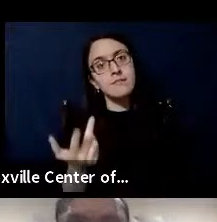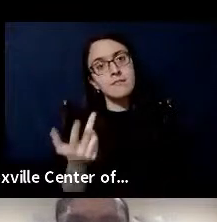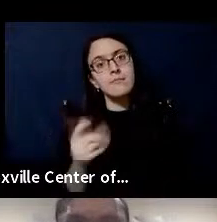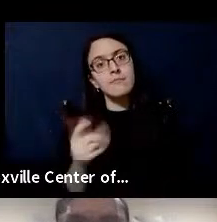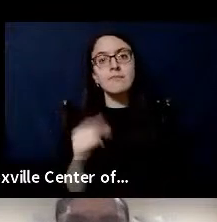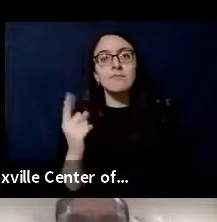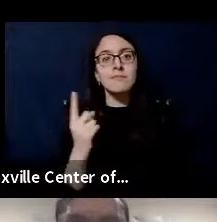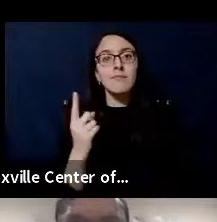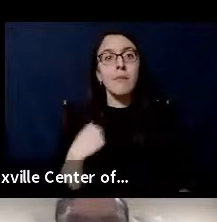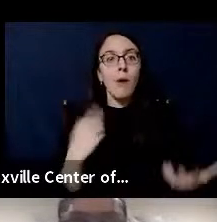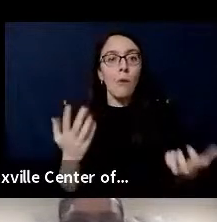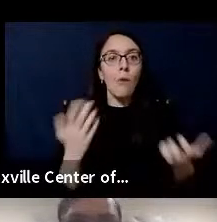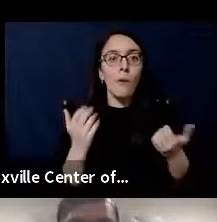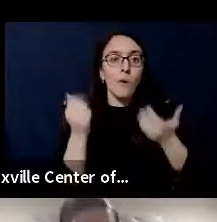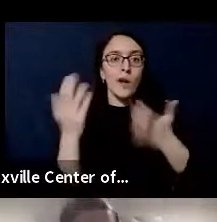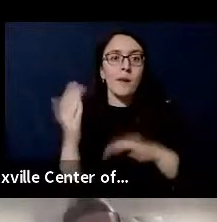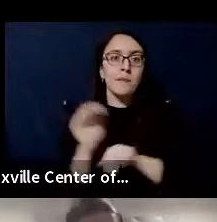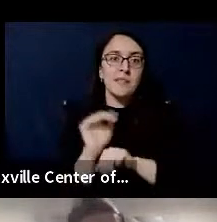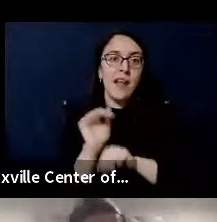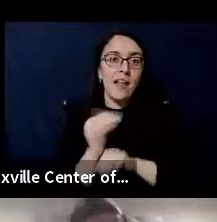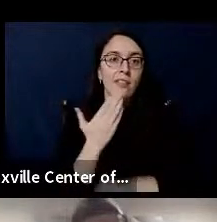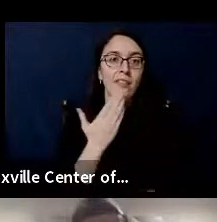bring up tonight. Thanks.